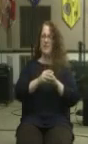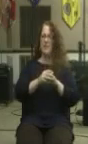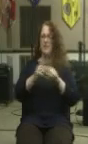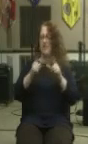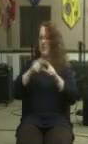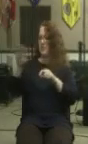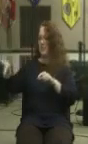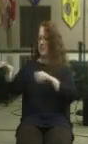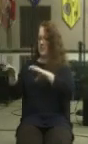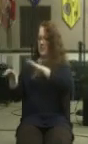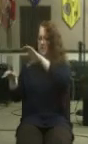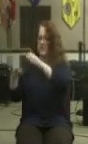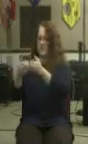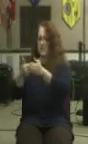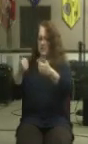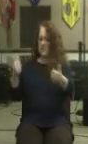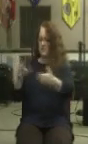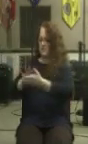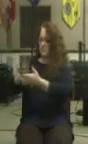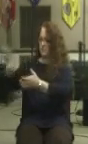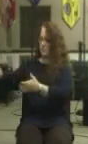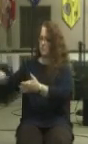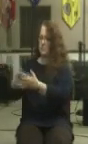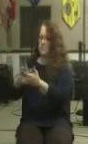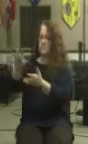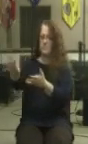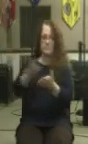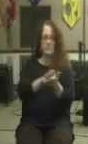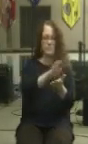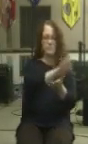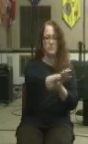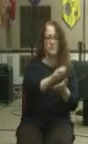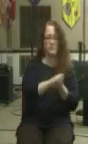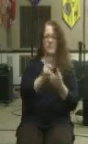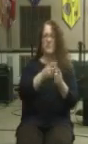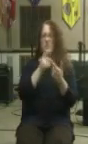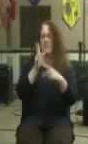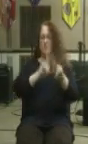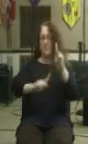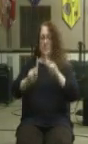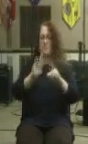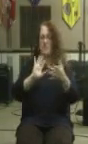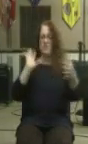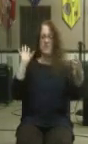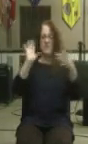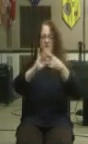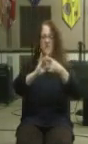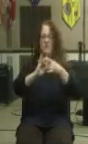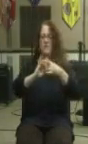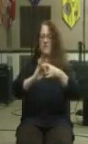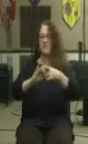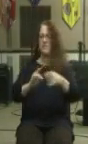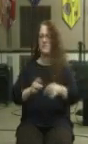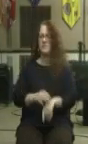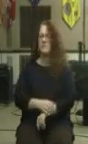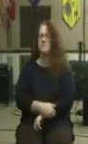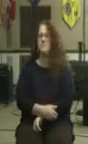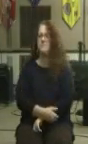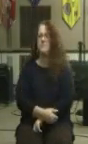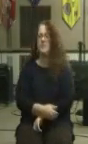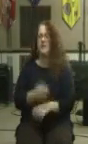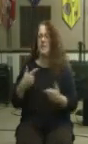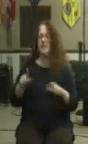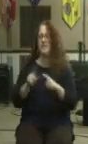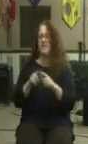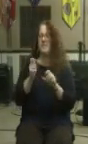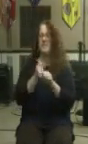Let's place this tribe over here, that tribe over there, this tribe over there. Let's make it to the tribe no longer has connection between one